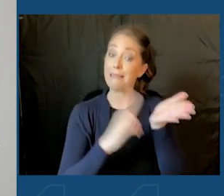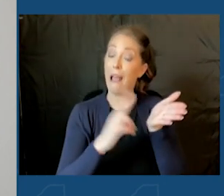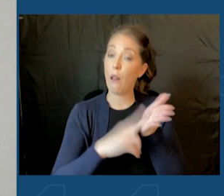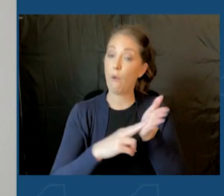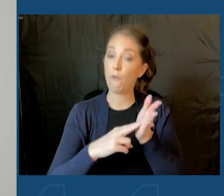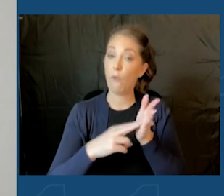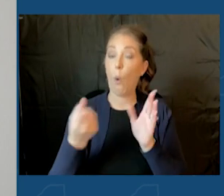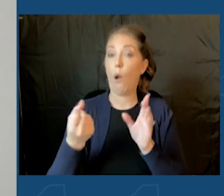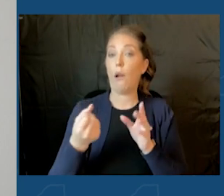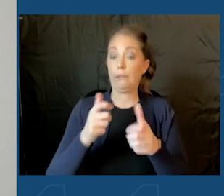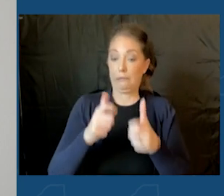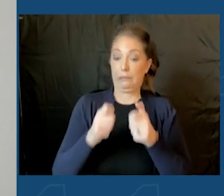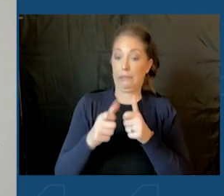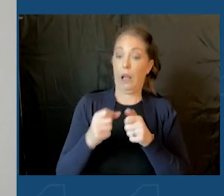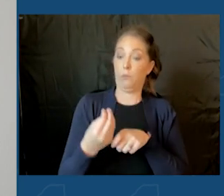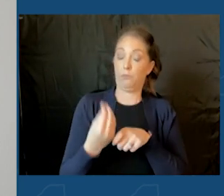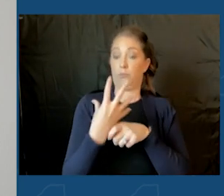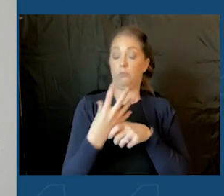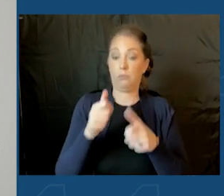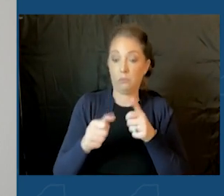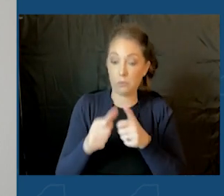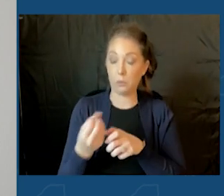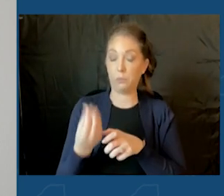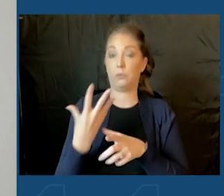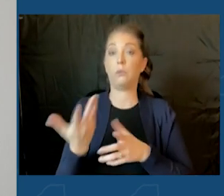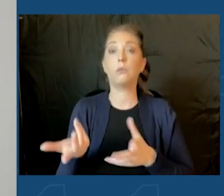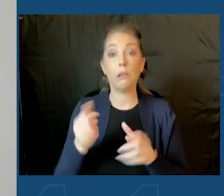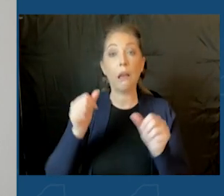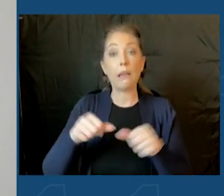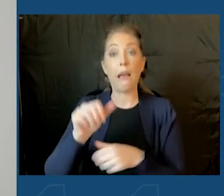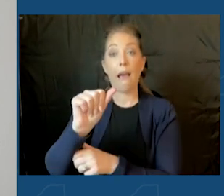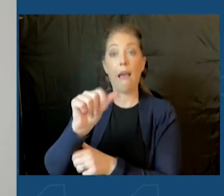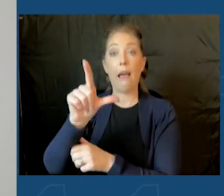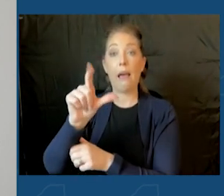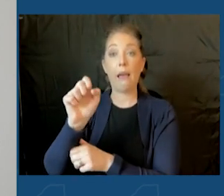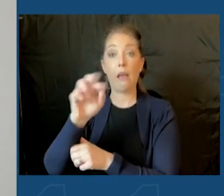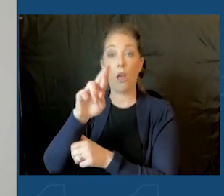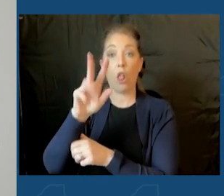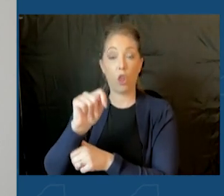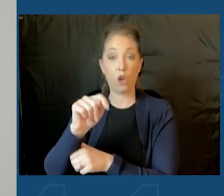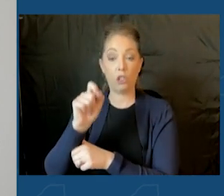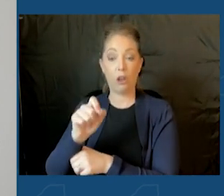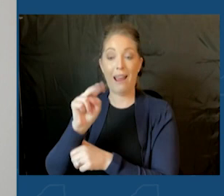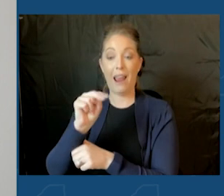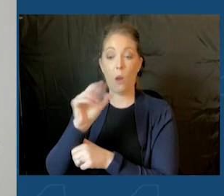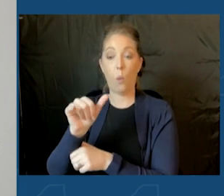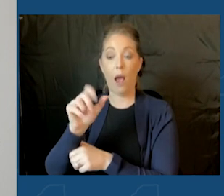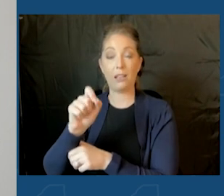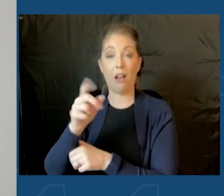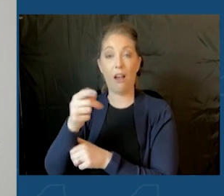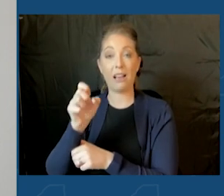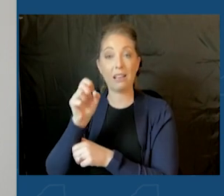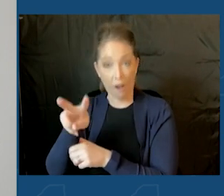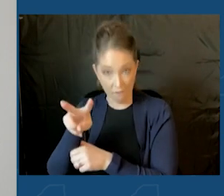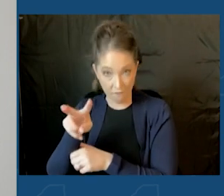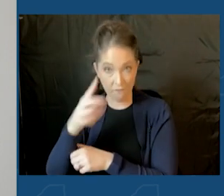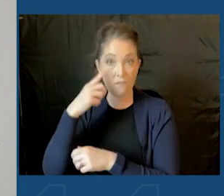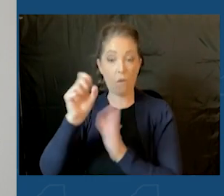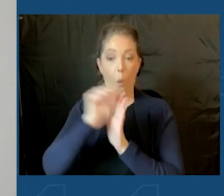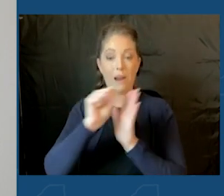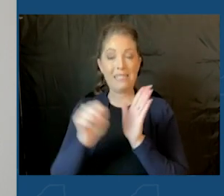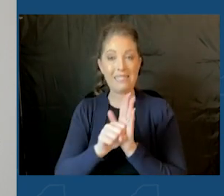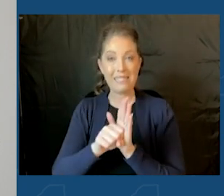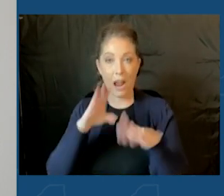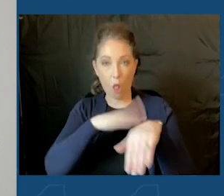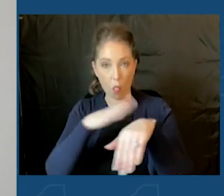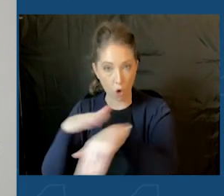get real-time information. You can go to alert.ny.gov to sign up for the state's alerts, and I know that the county has